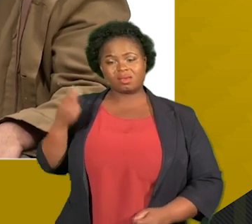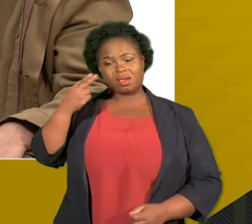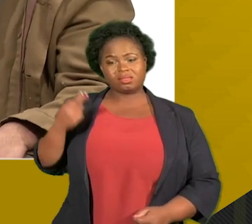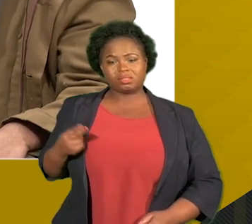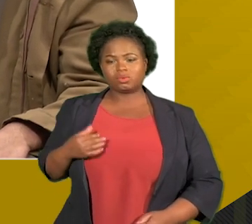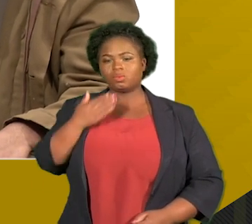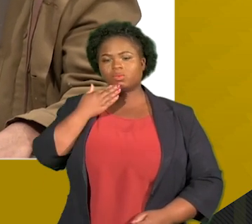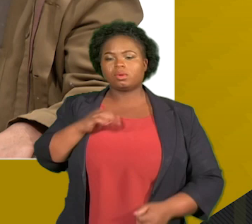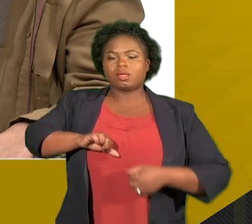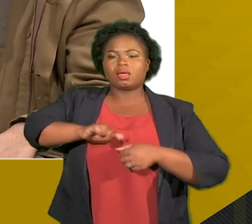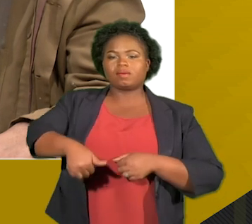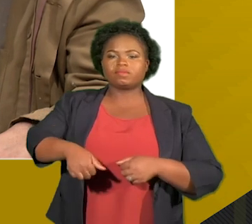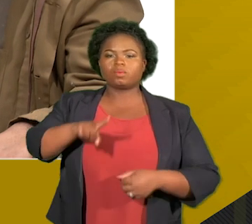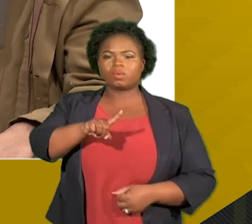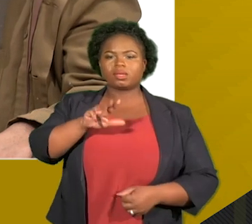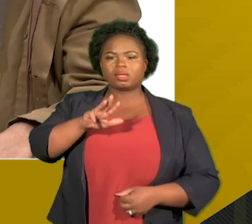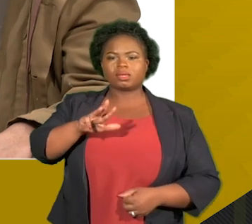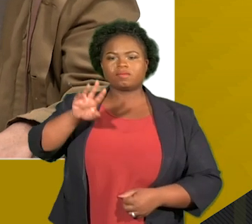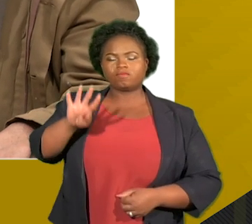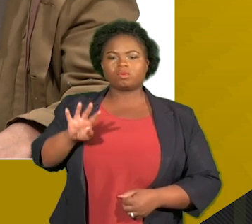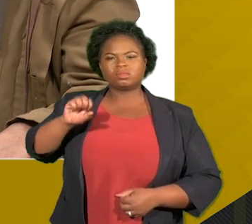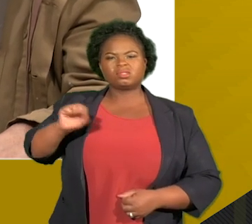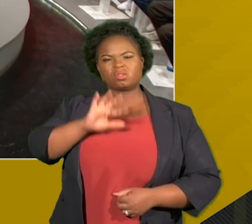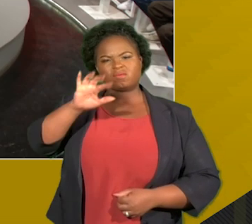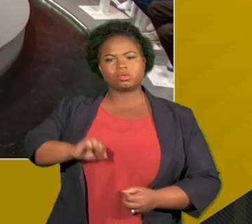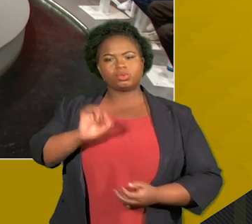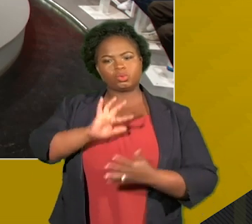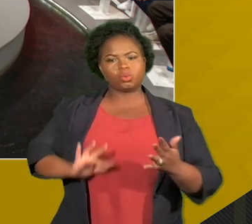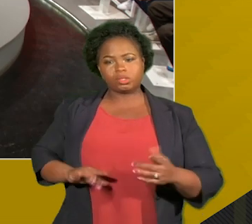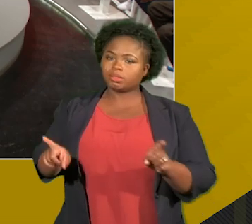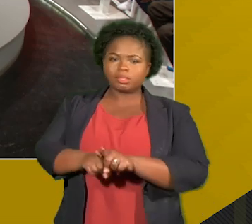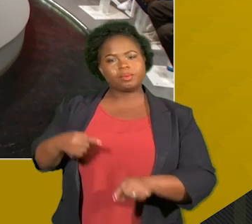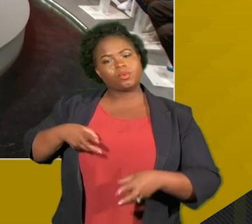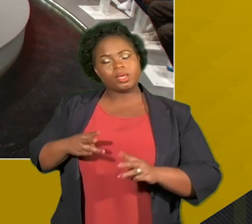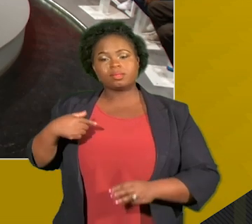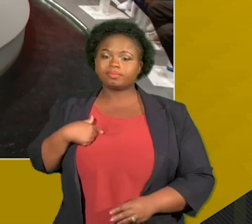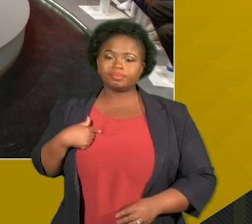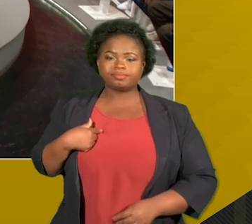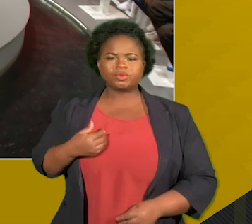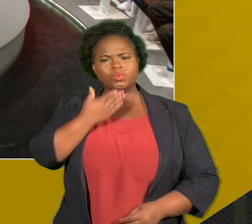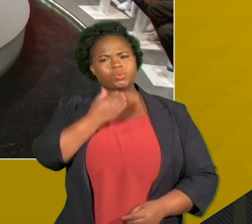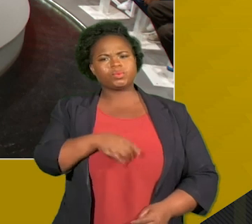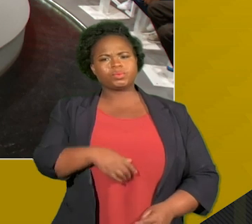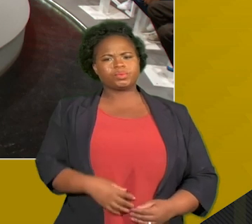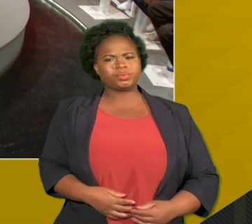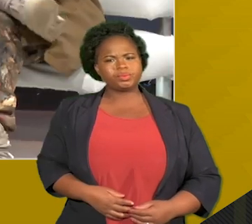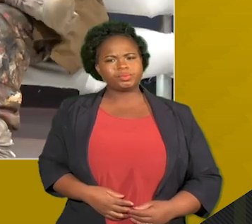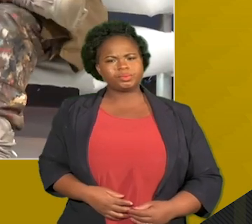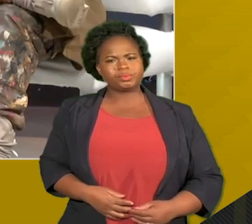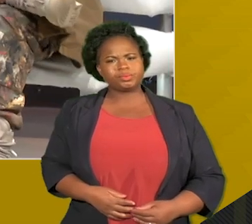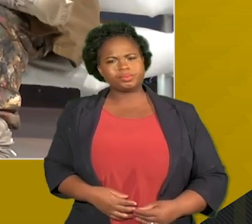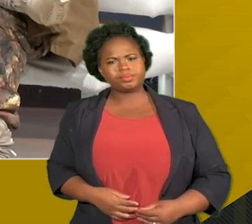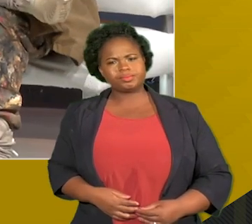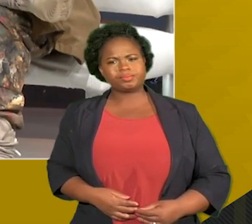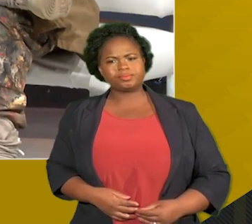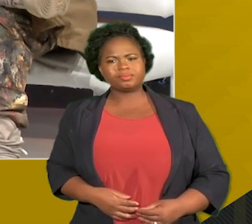a post-94 South African story the way I did. Name one, tell me. That here. Is one of the things that